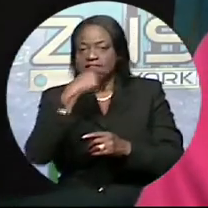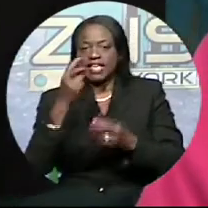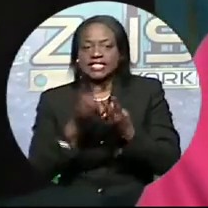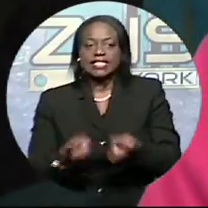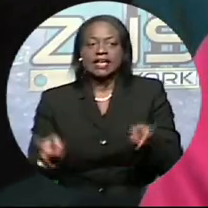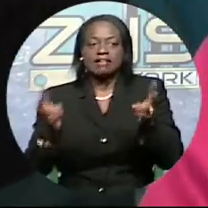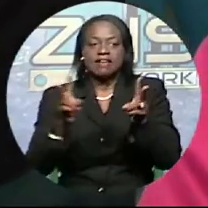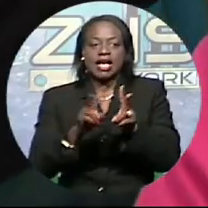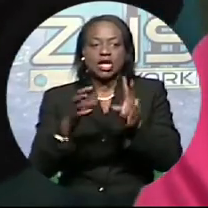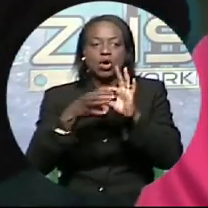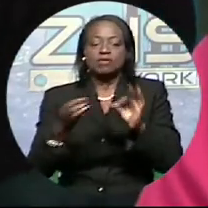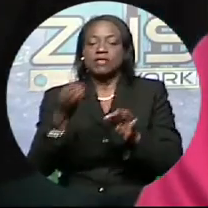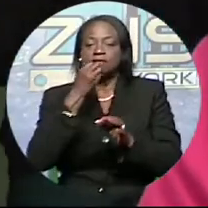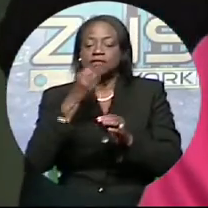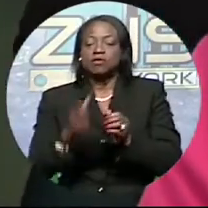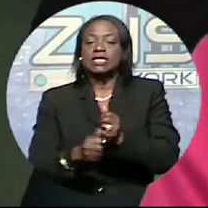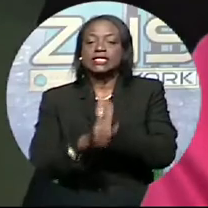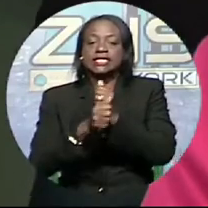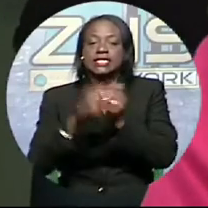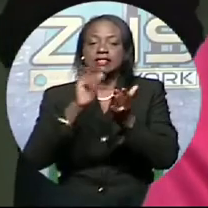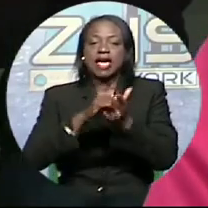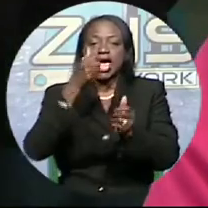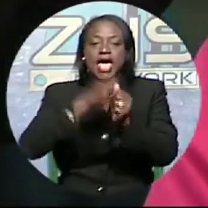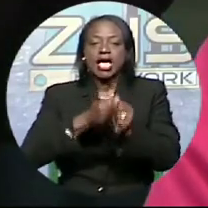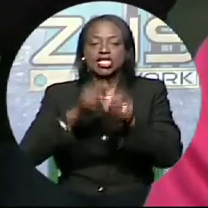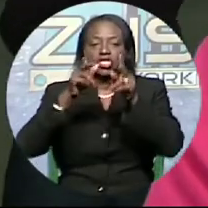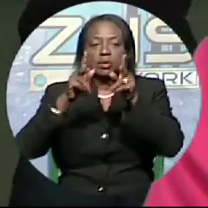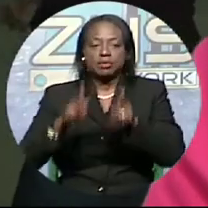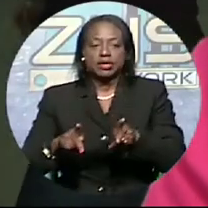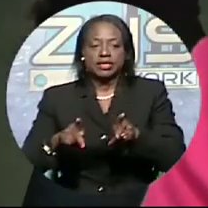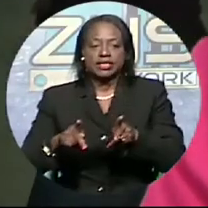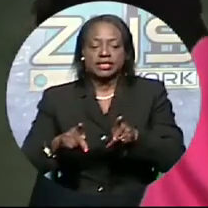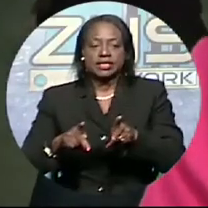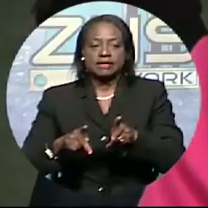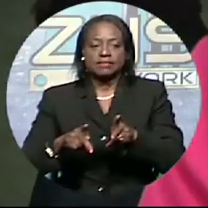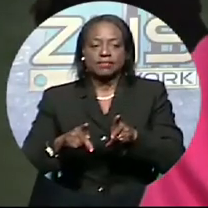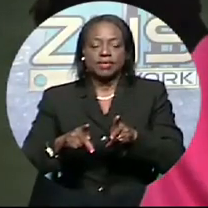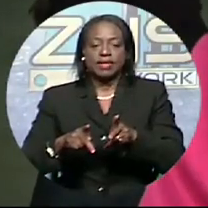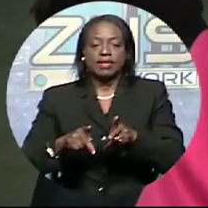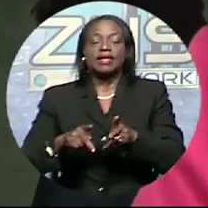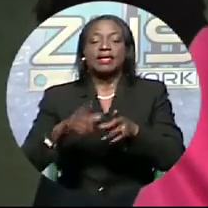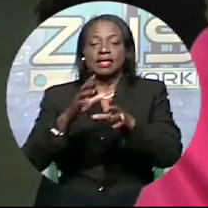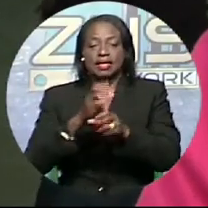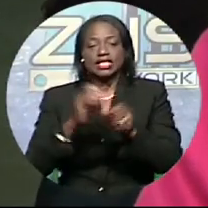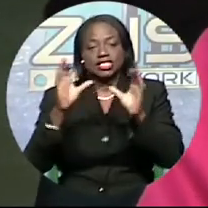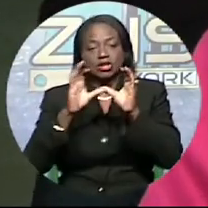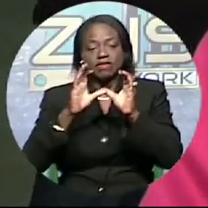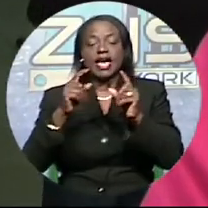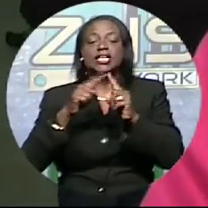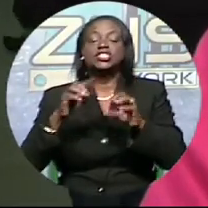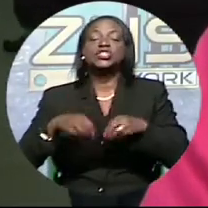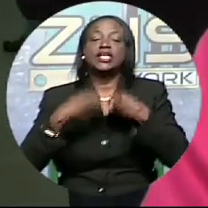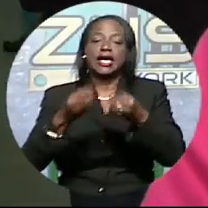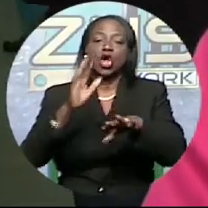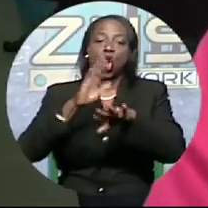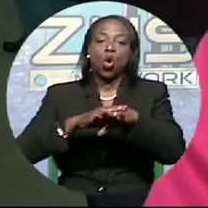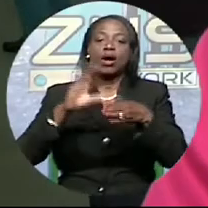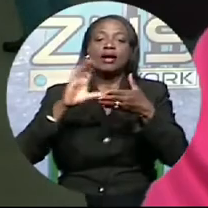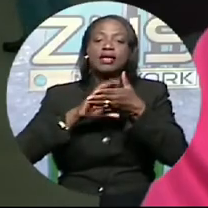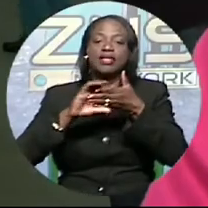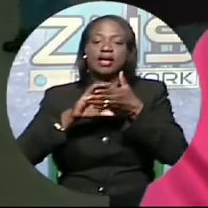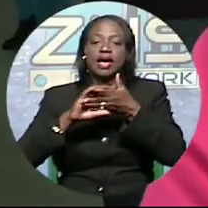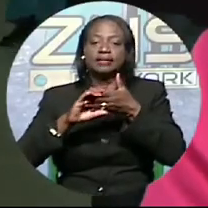of the food assistance that each client is certified to receive onto that card. They